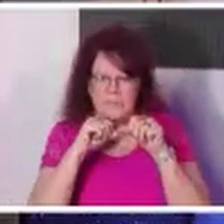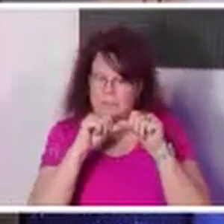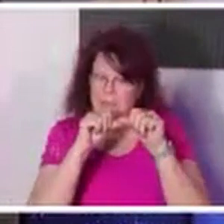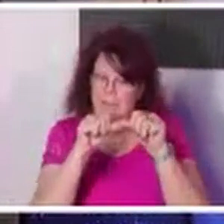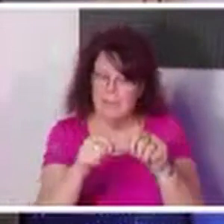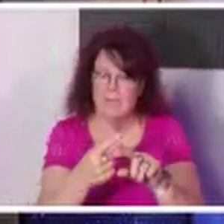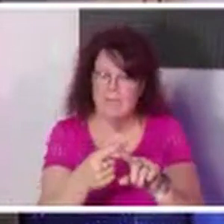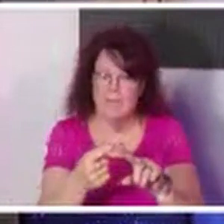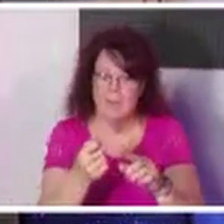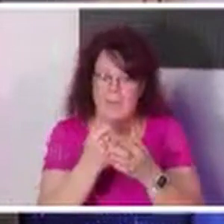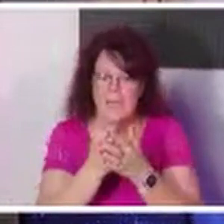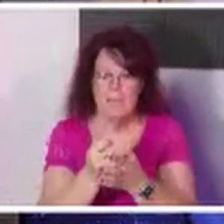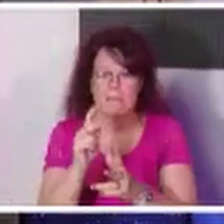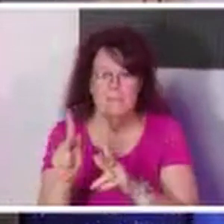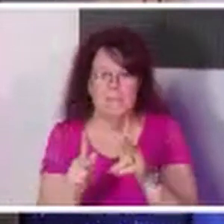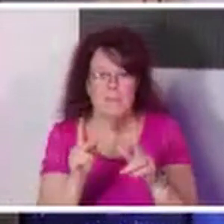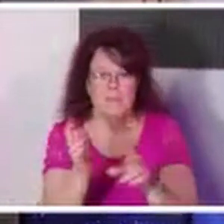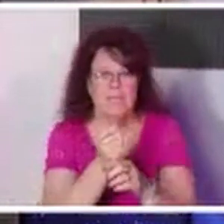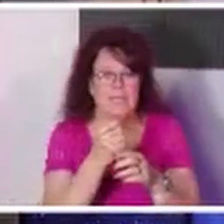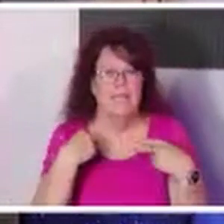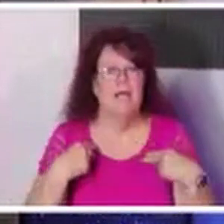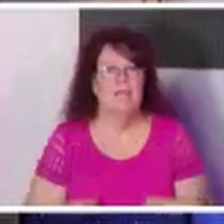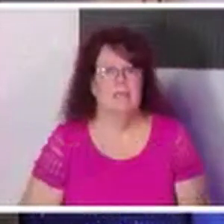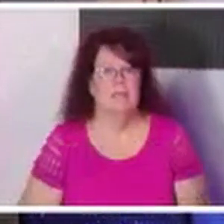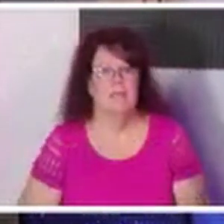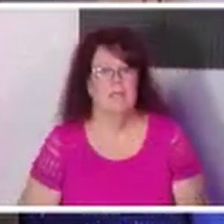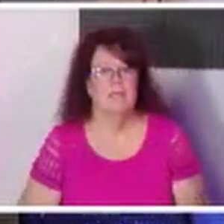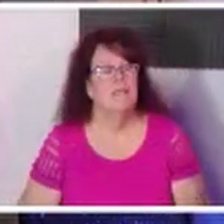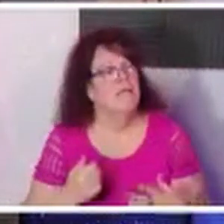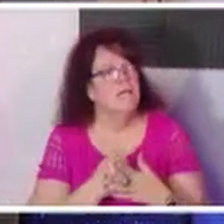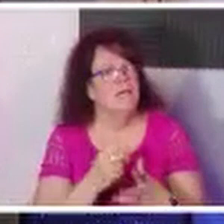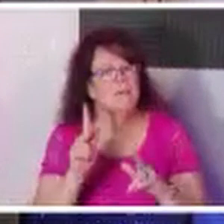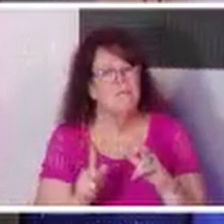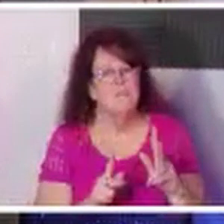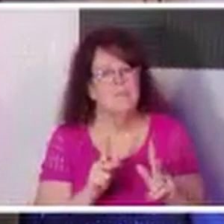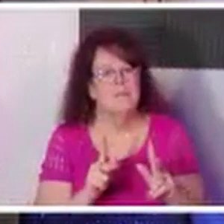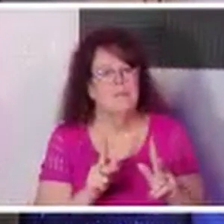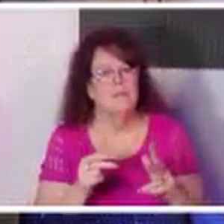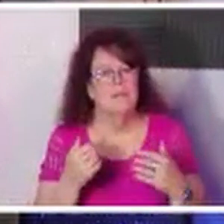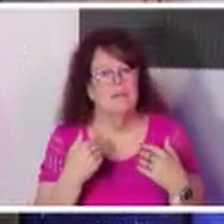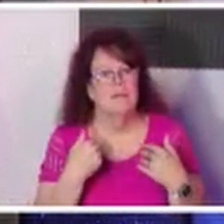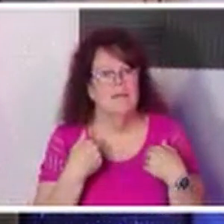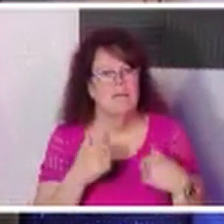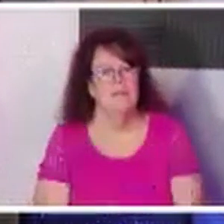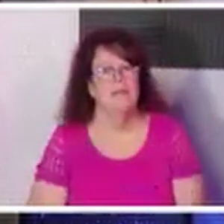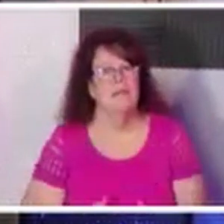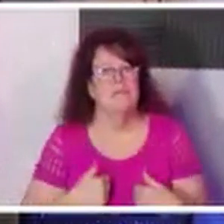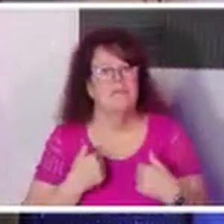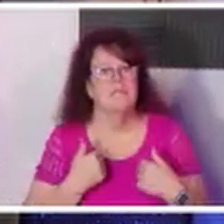of helping people get healthy and helping people have lives. There's